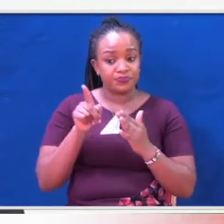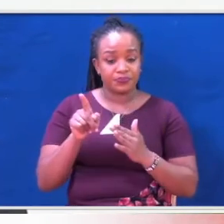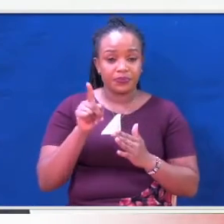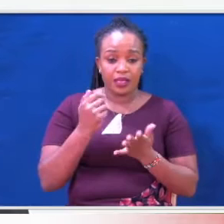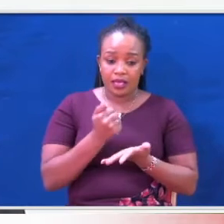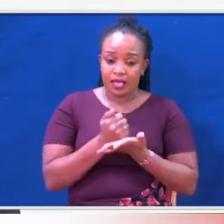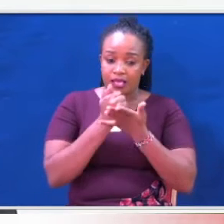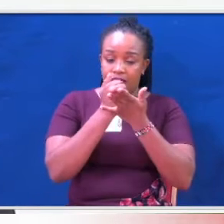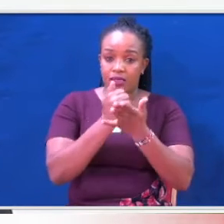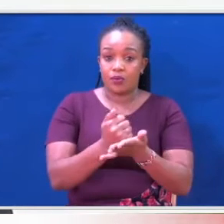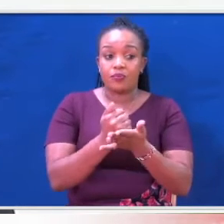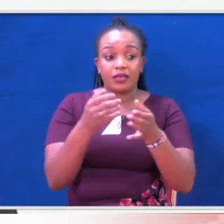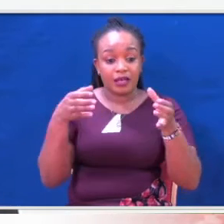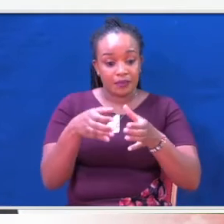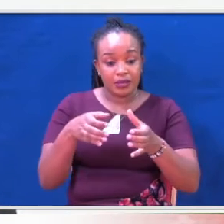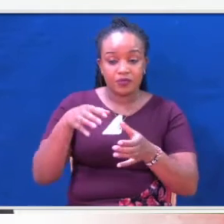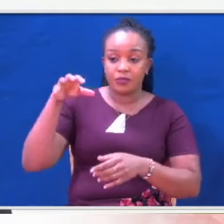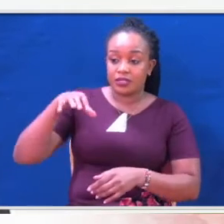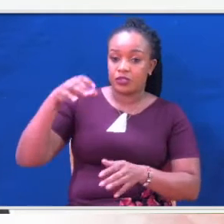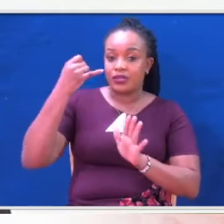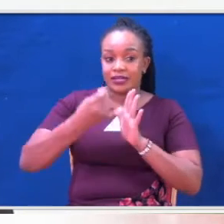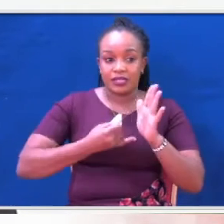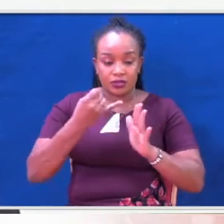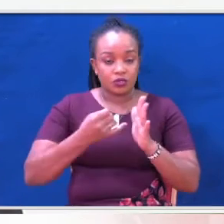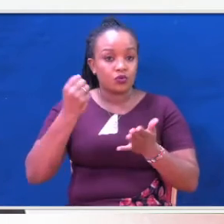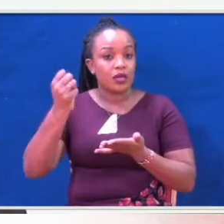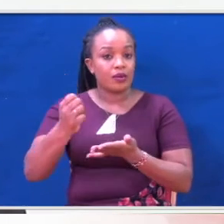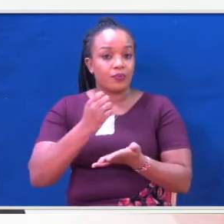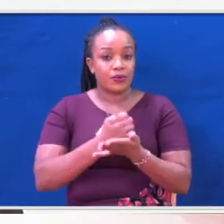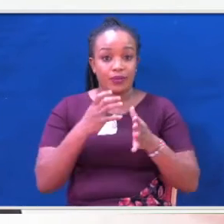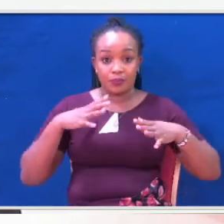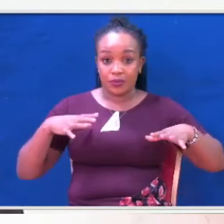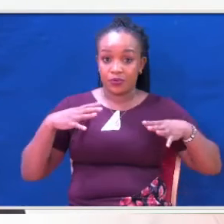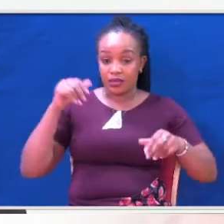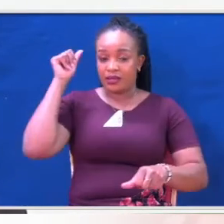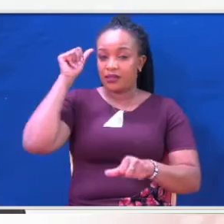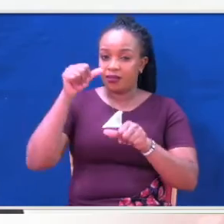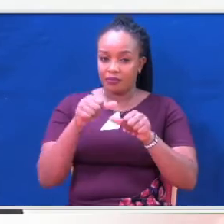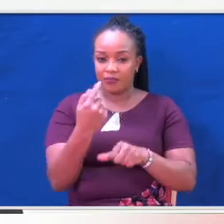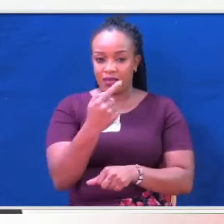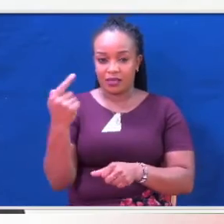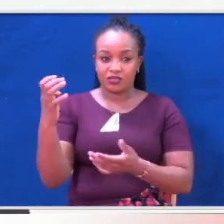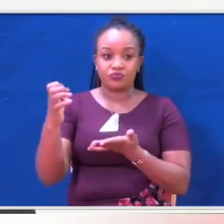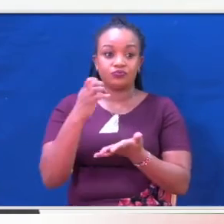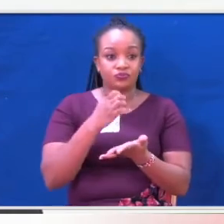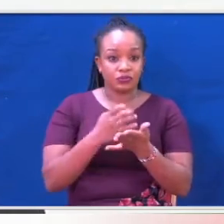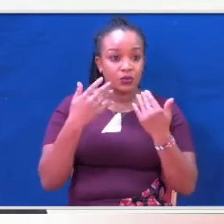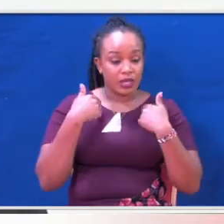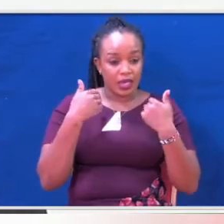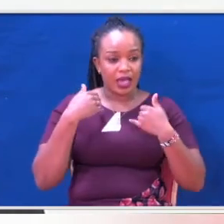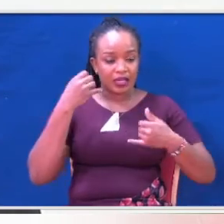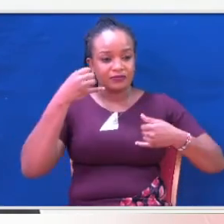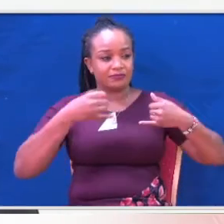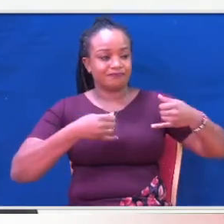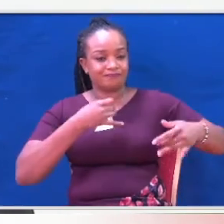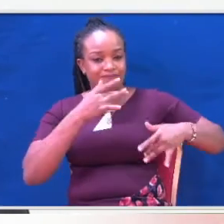industry resuscitate itself, re-employ the people. And you know, for every employment, there is a chain reaction to it. And you